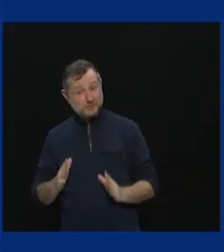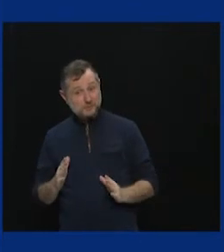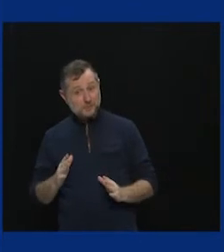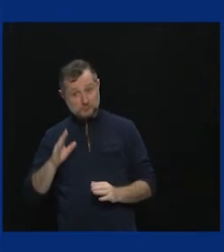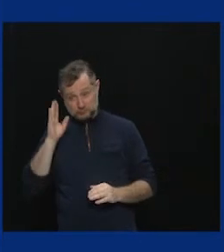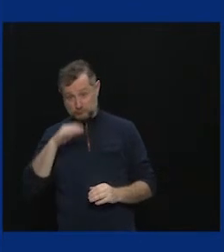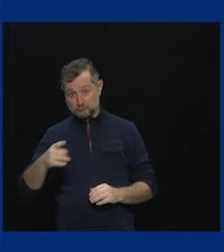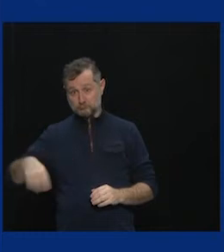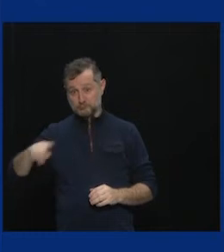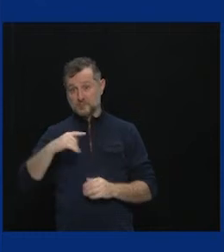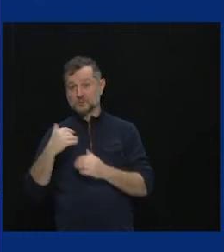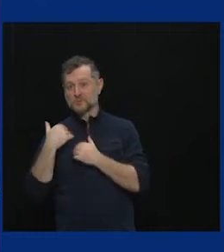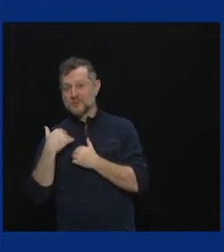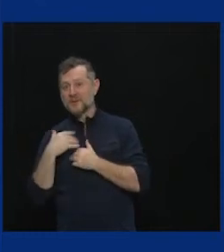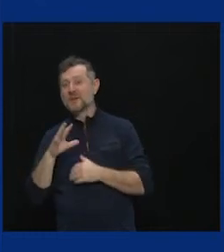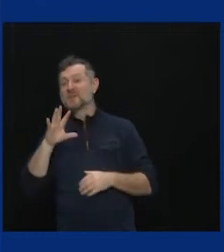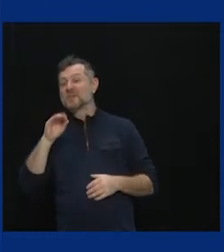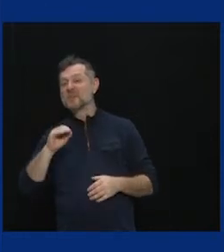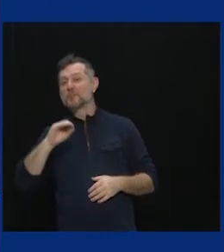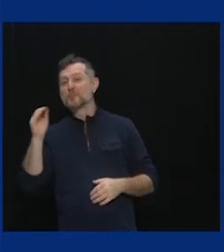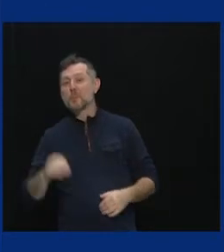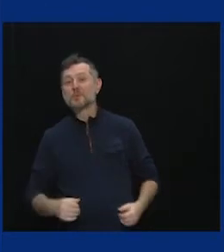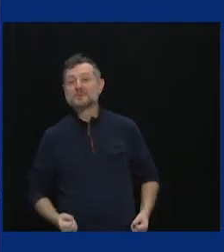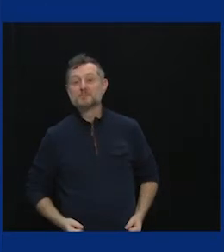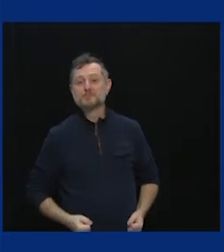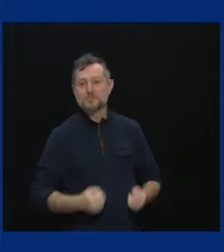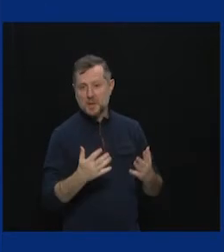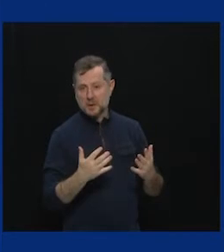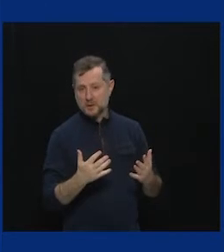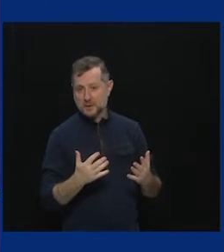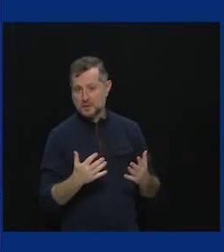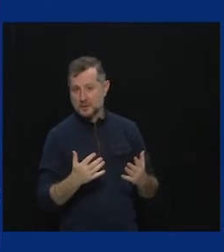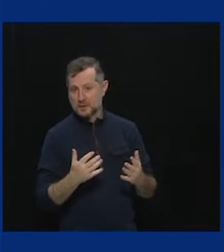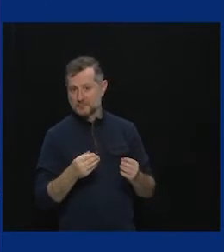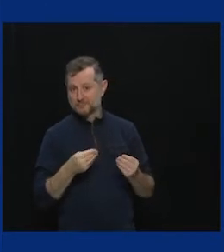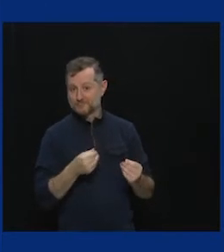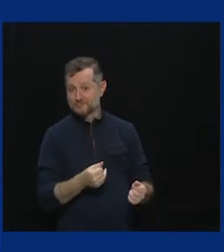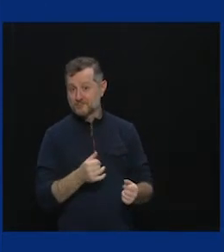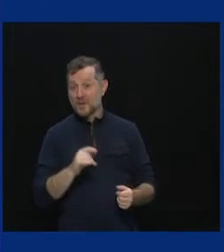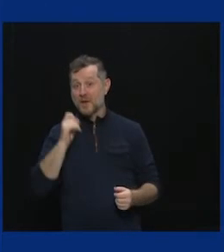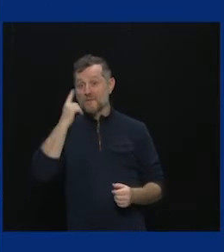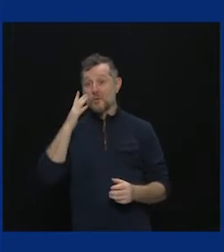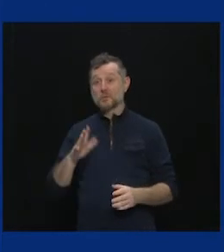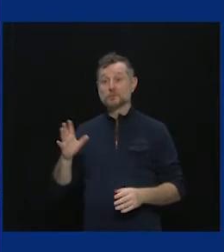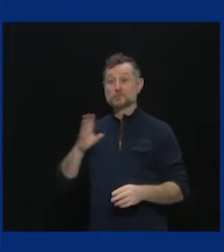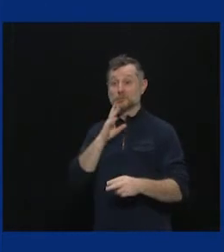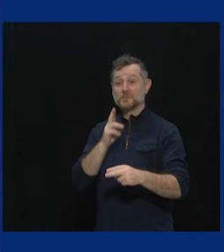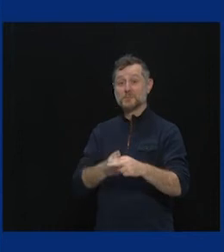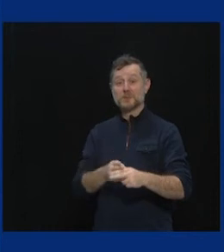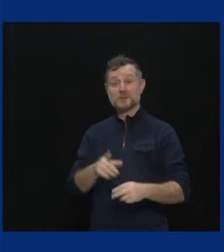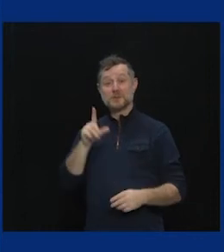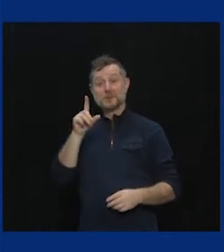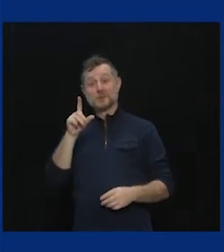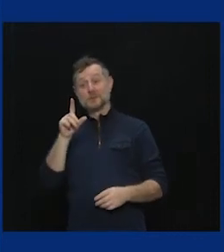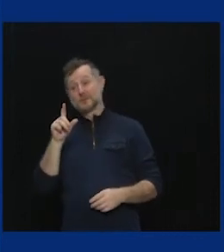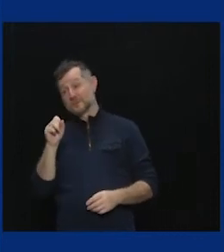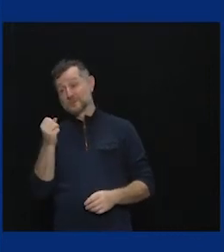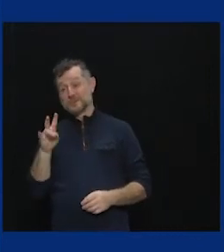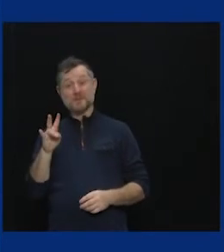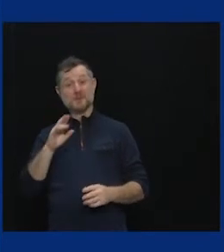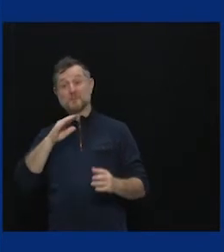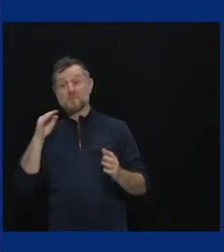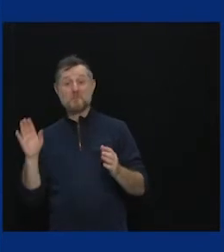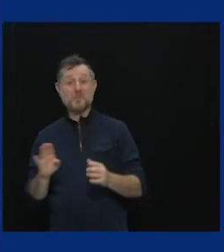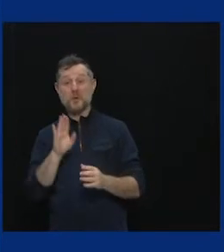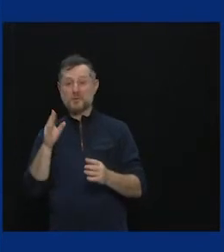for 50% of the spend. And when the governor mentioned $117 billion coming to New York, you can tell